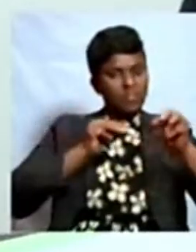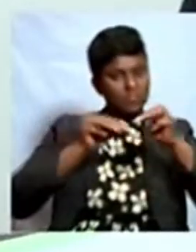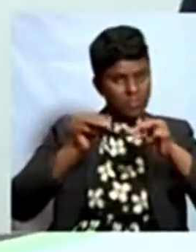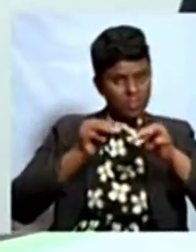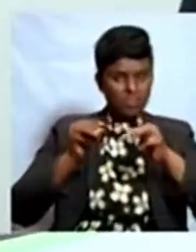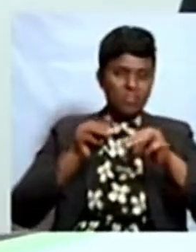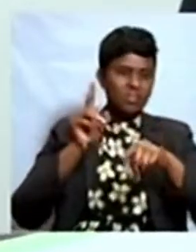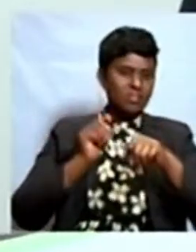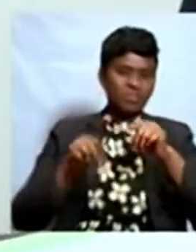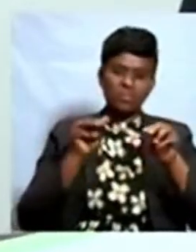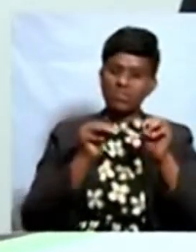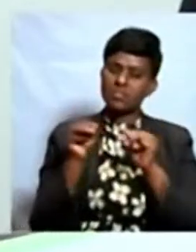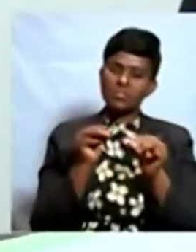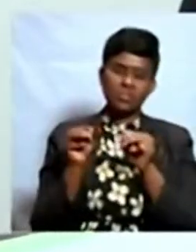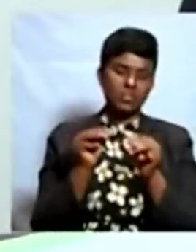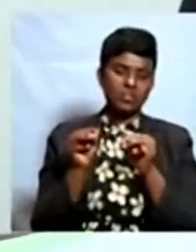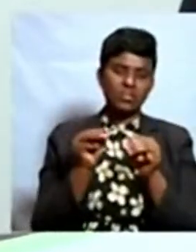to